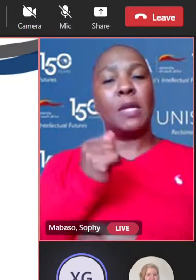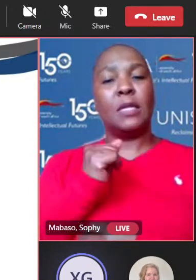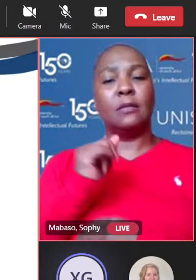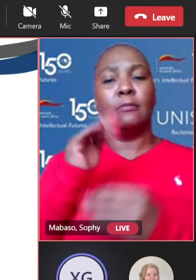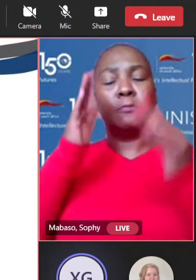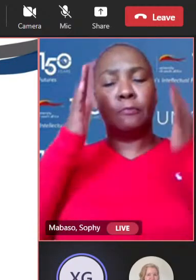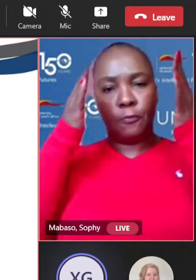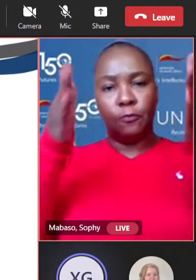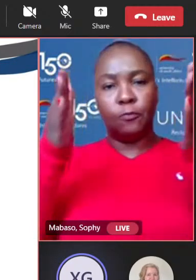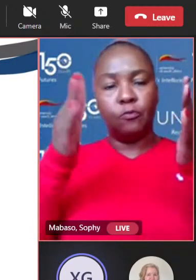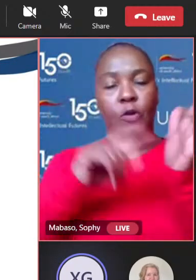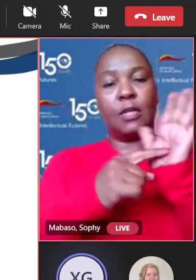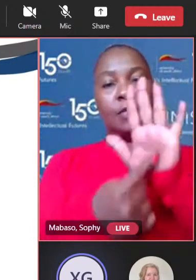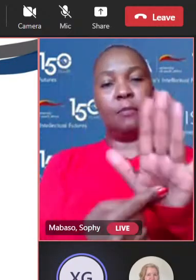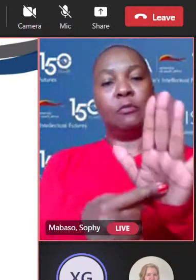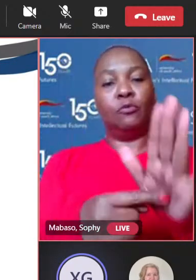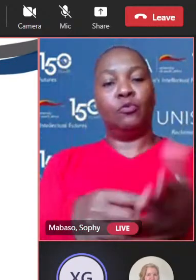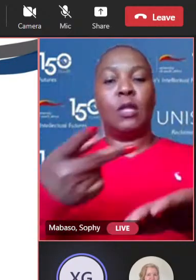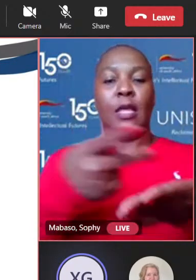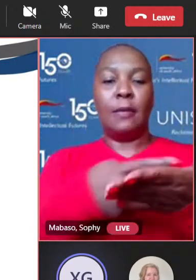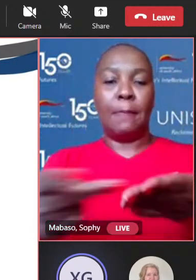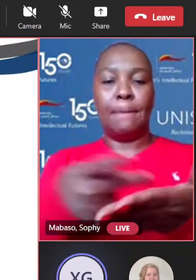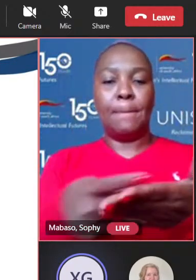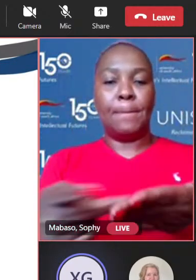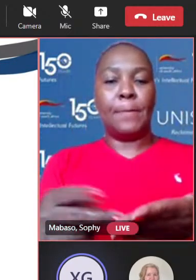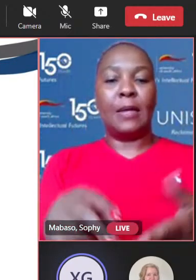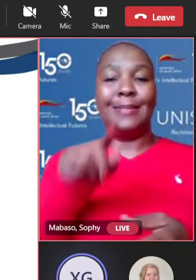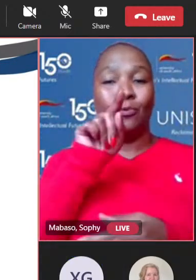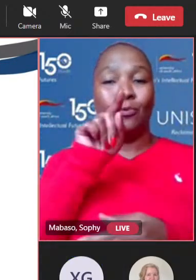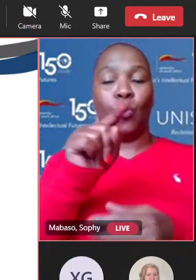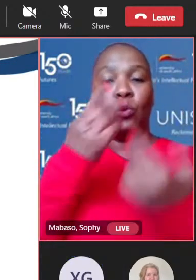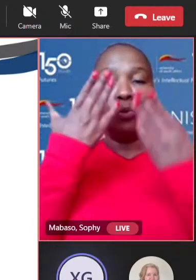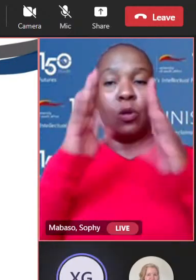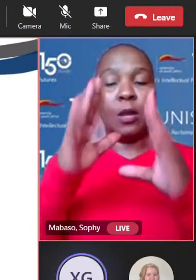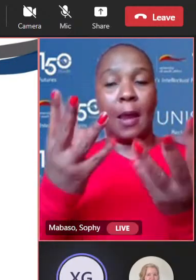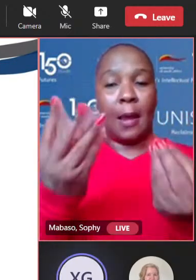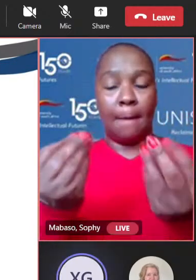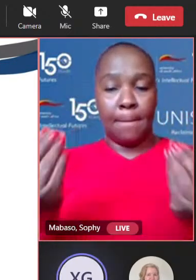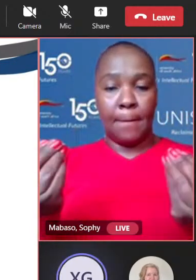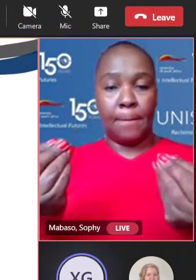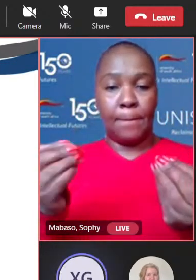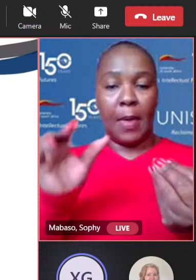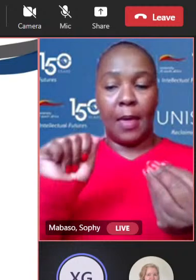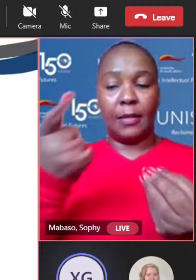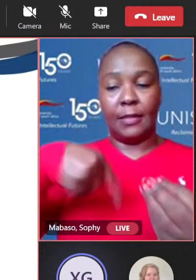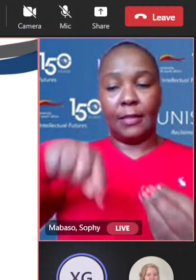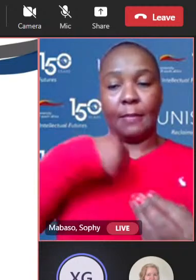example of that email address. It is your student number at